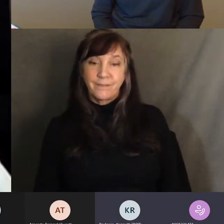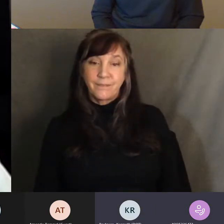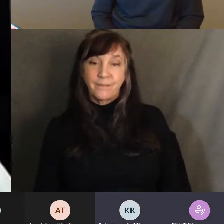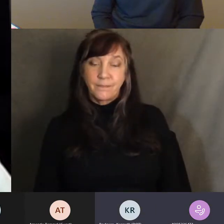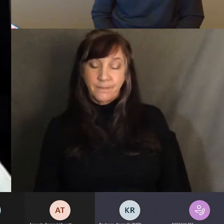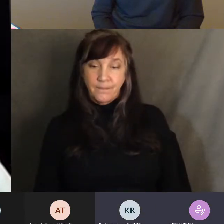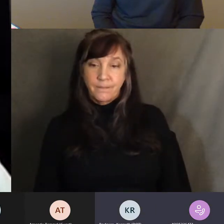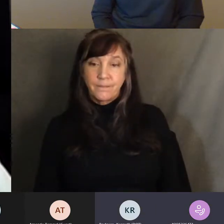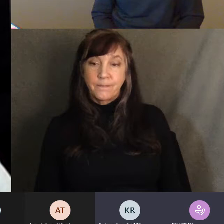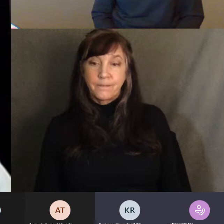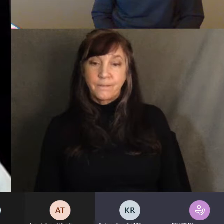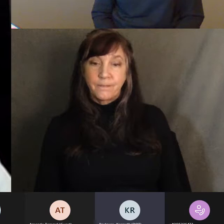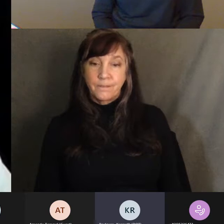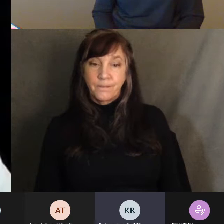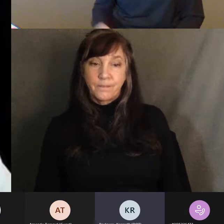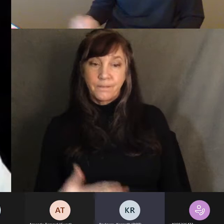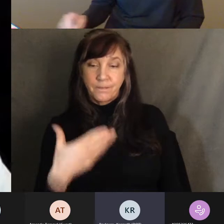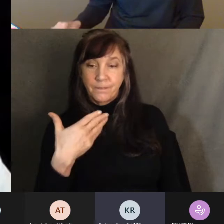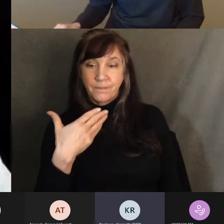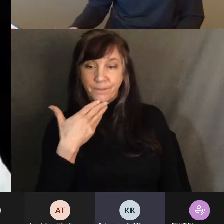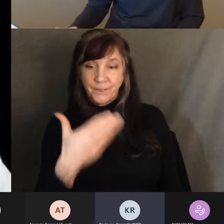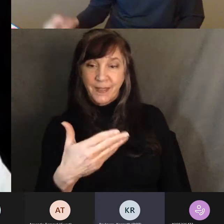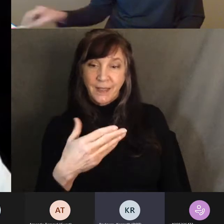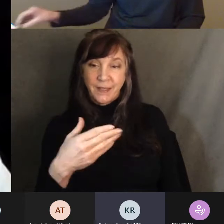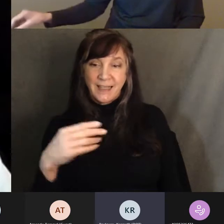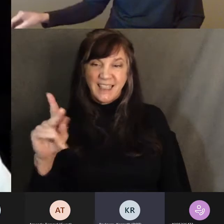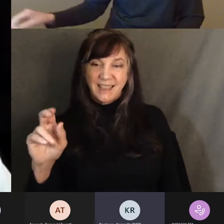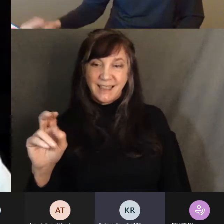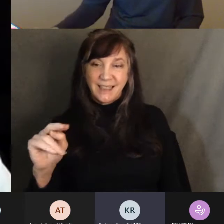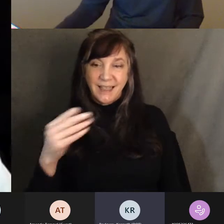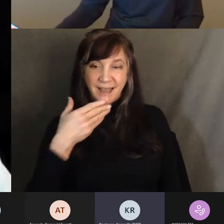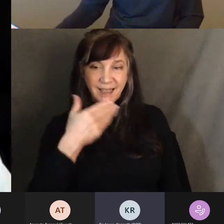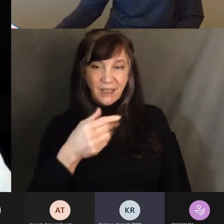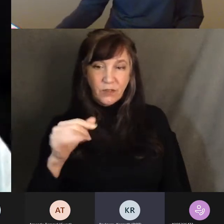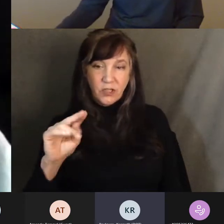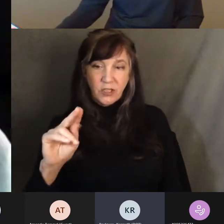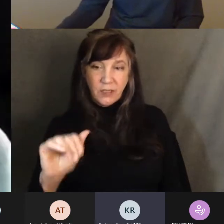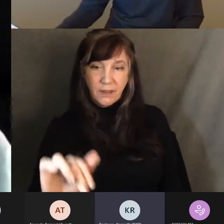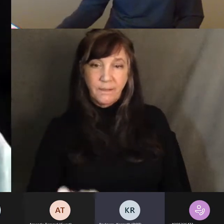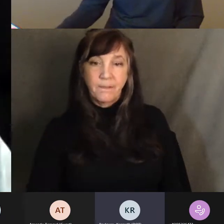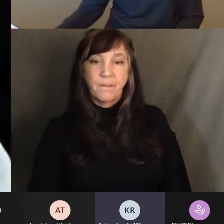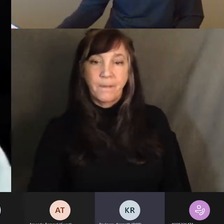Okay. Thank you, Gina, very much. We appreciate your presentation. Thank you.